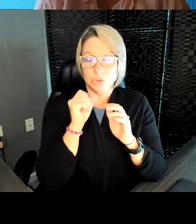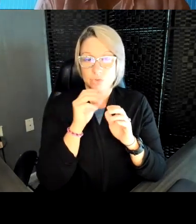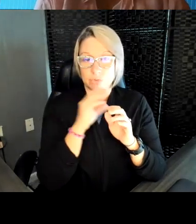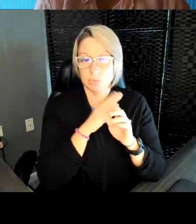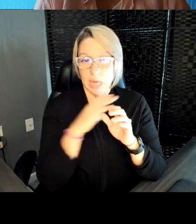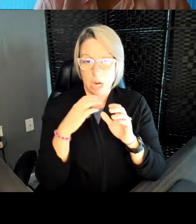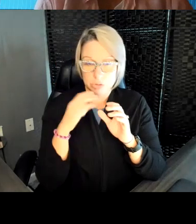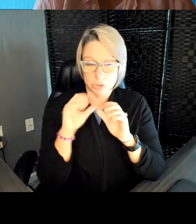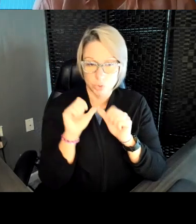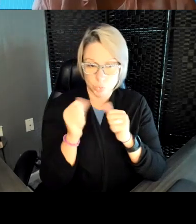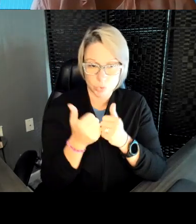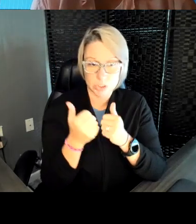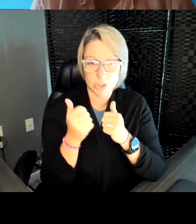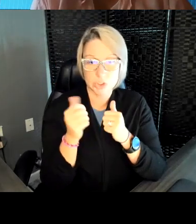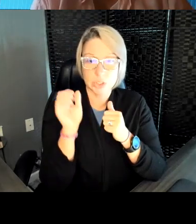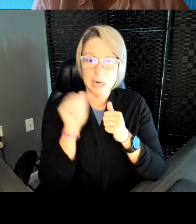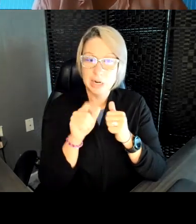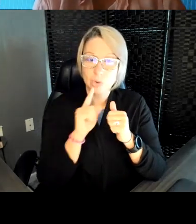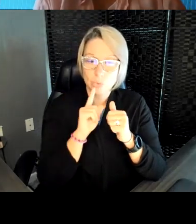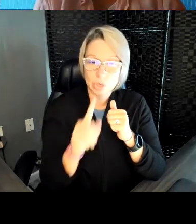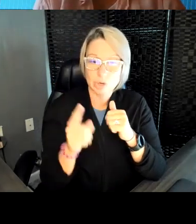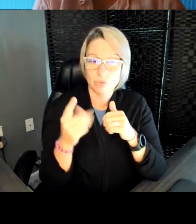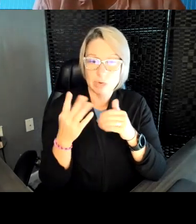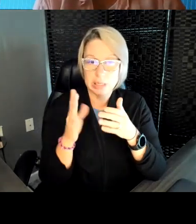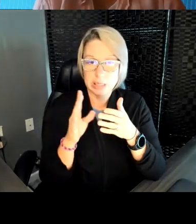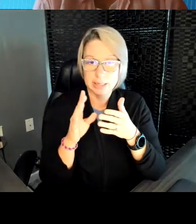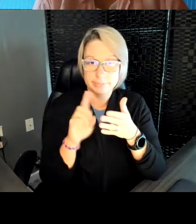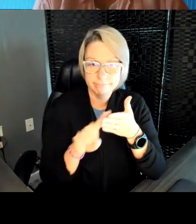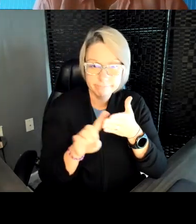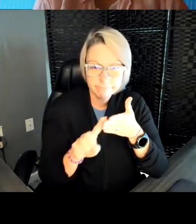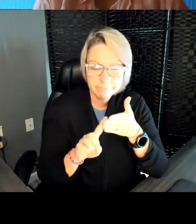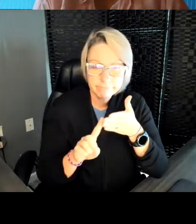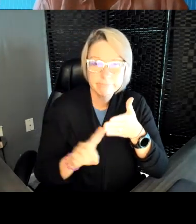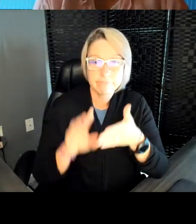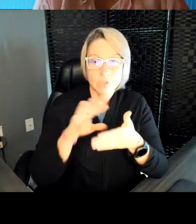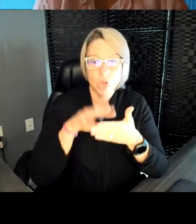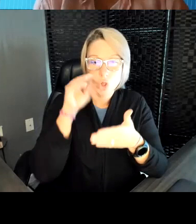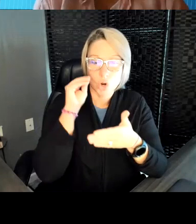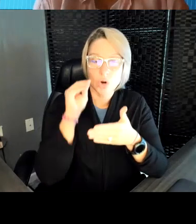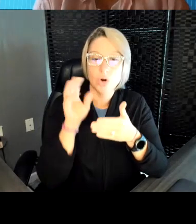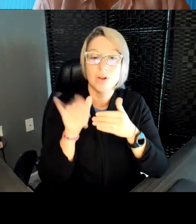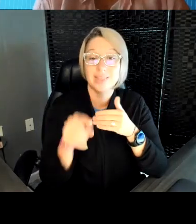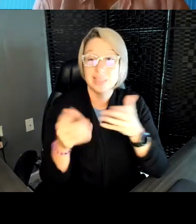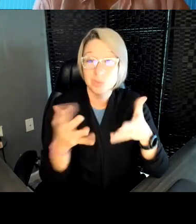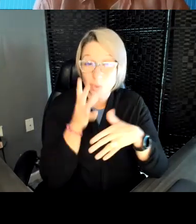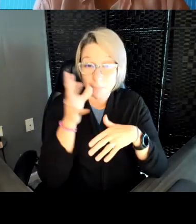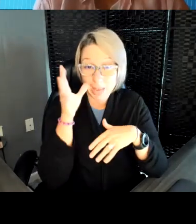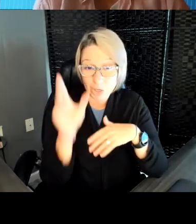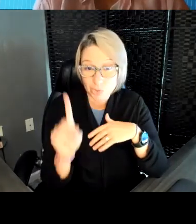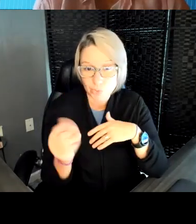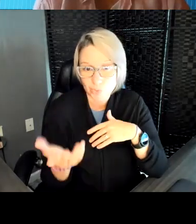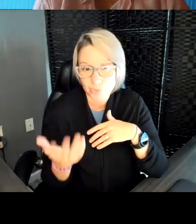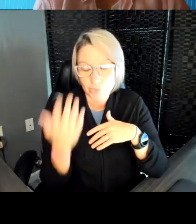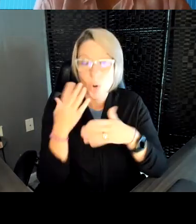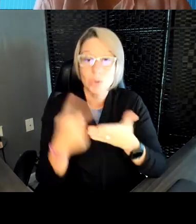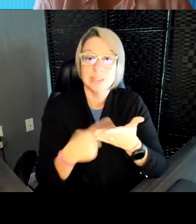cetera. And you can really go and spend a lot of time to learn about it. This is what parents do. And so sometimes it's good